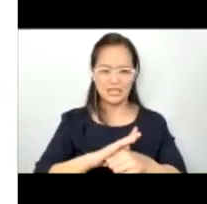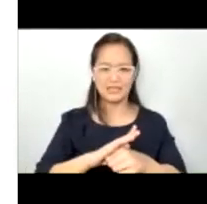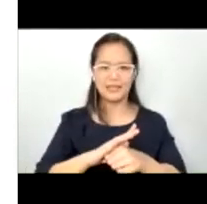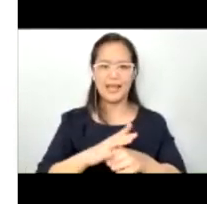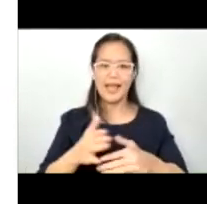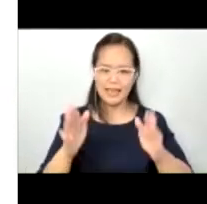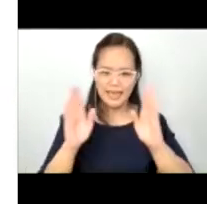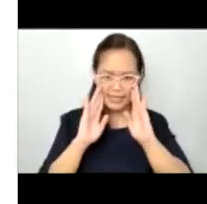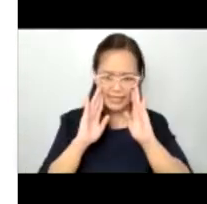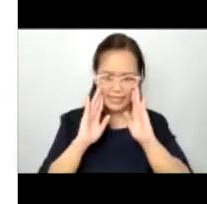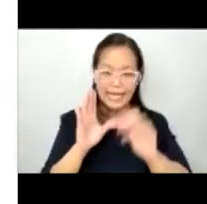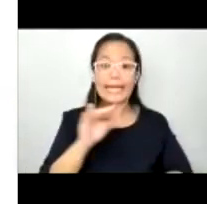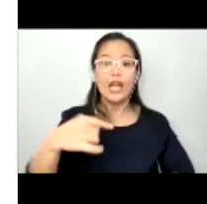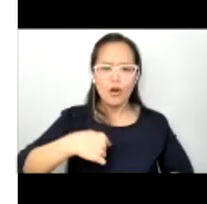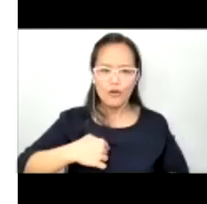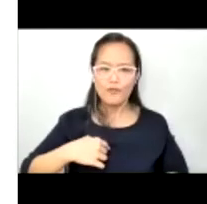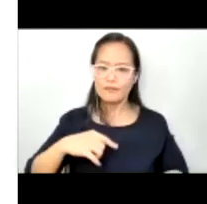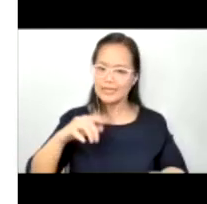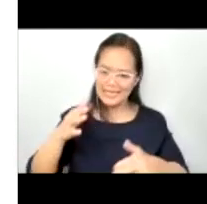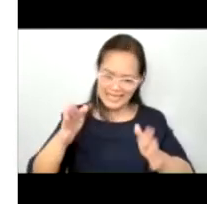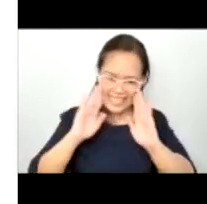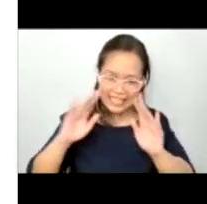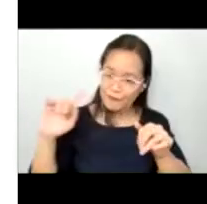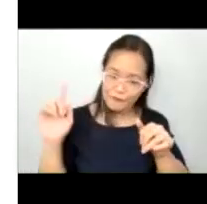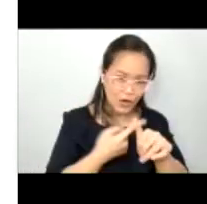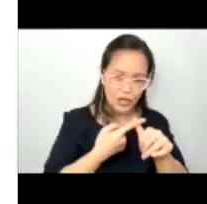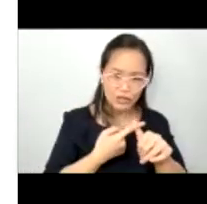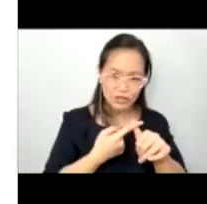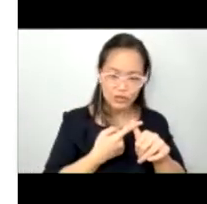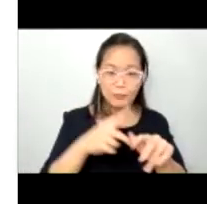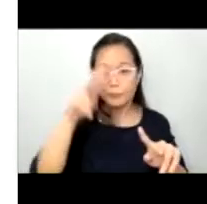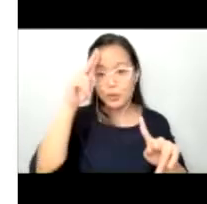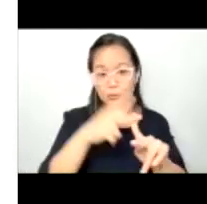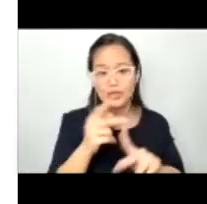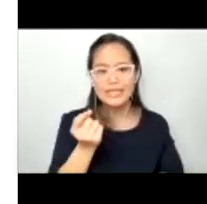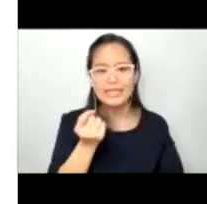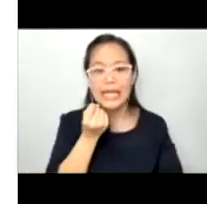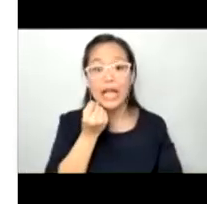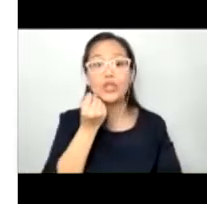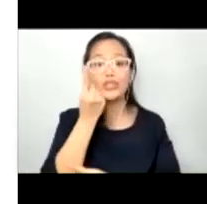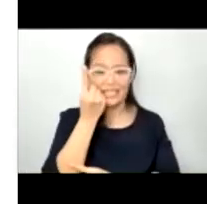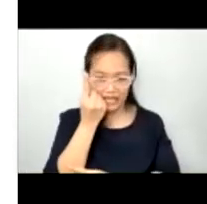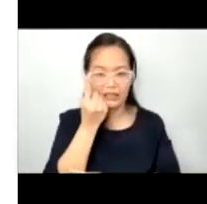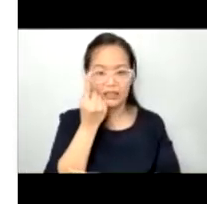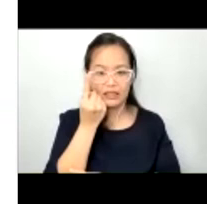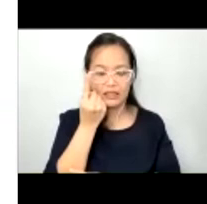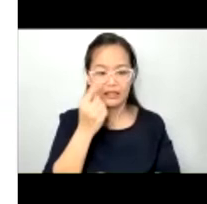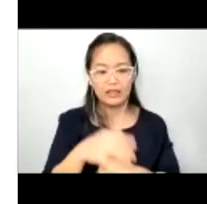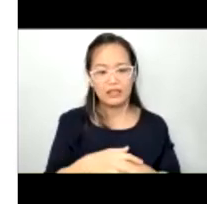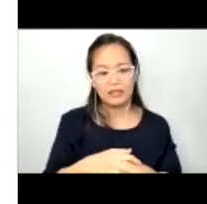I will listen first to understand. And look at this particular